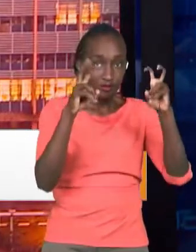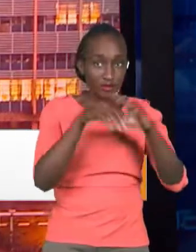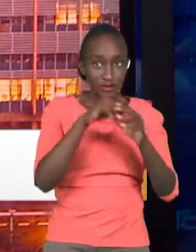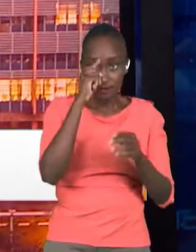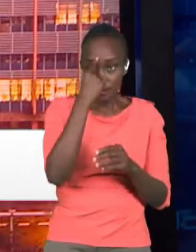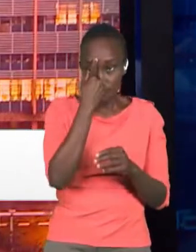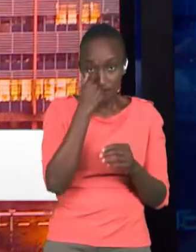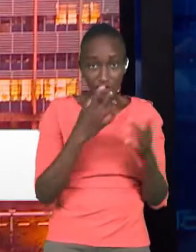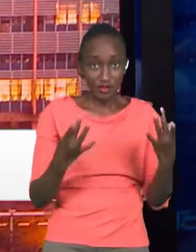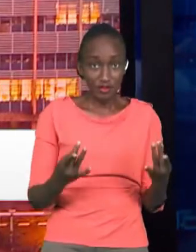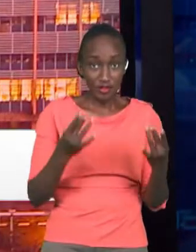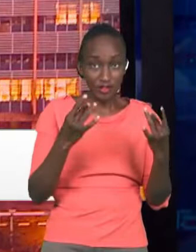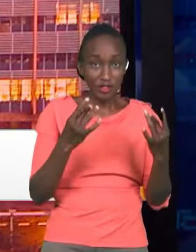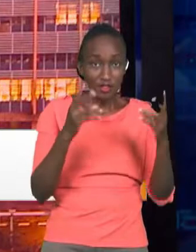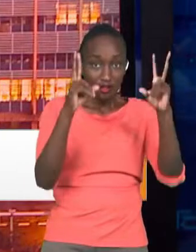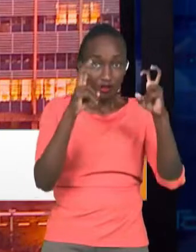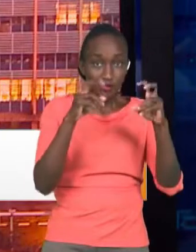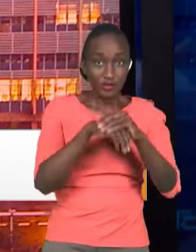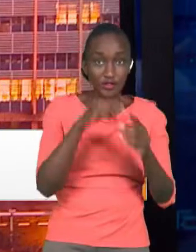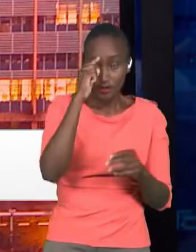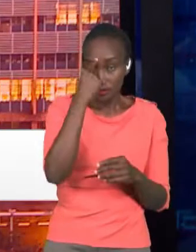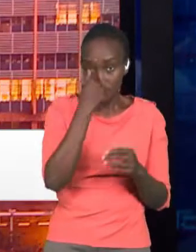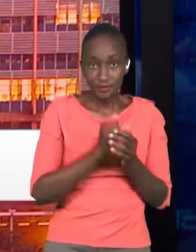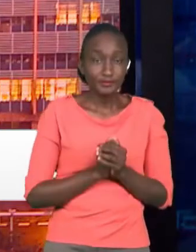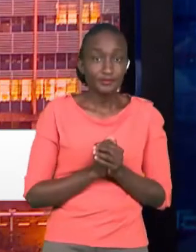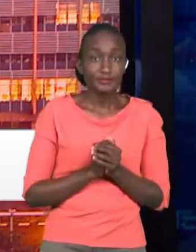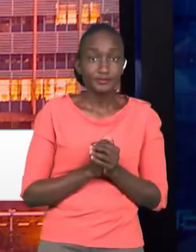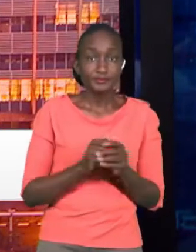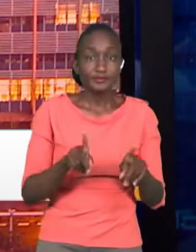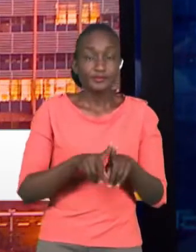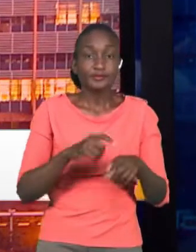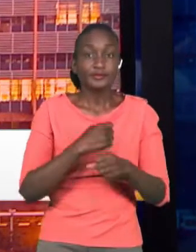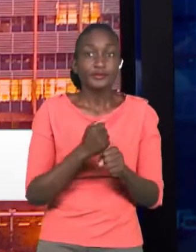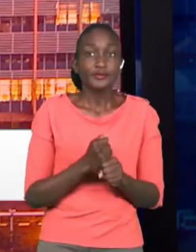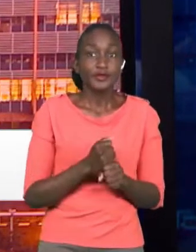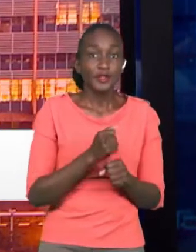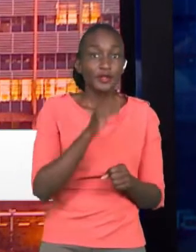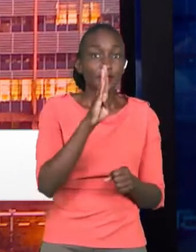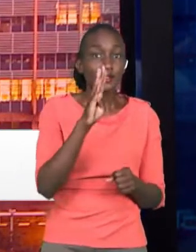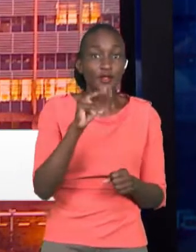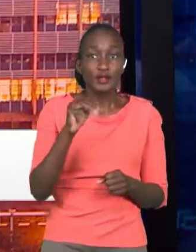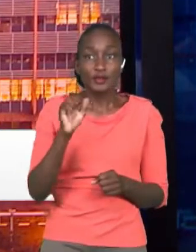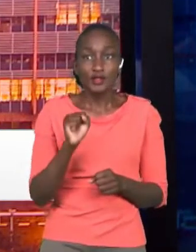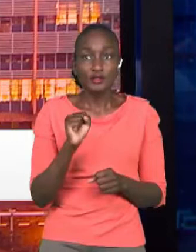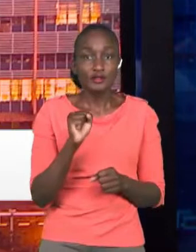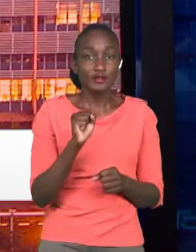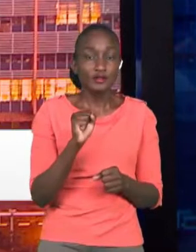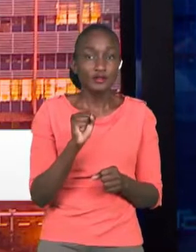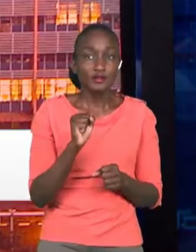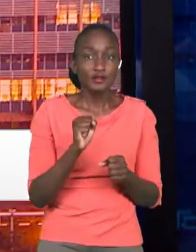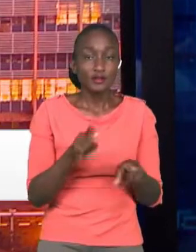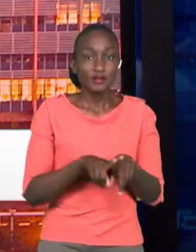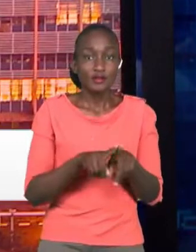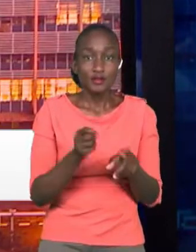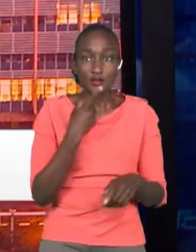a yoga course, B.Ed. in yoga. I did in India, yeah. And I also did BMS. I am a bachelor in Ayurvedic medicine,